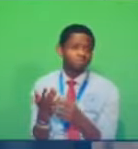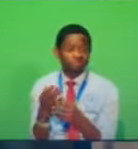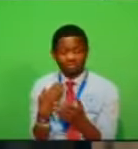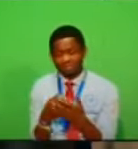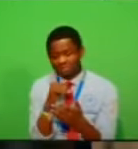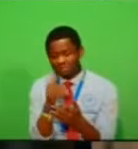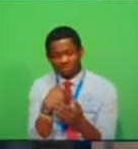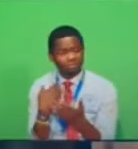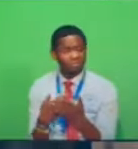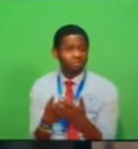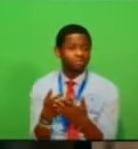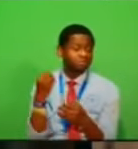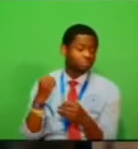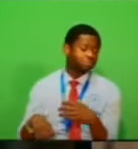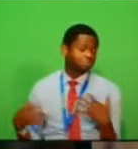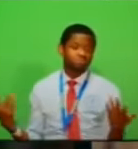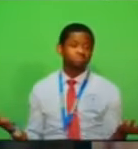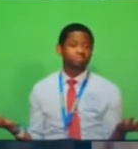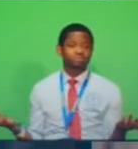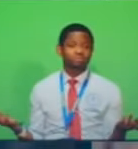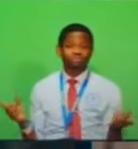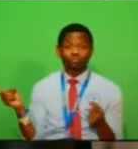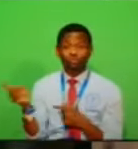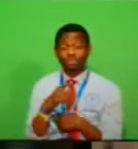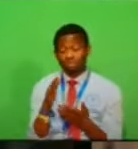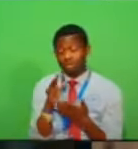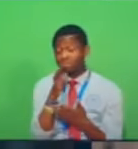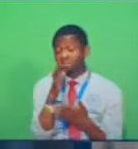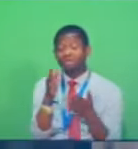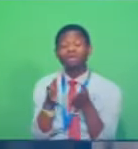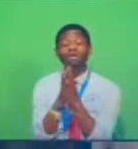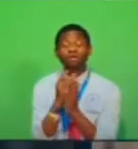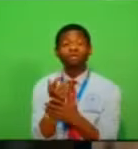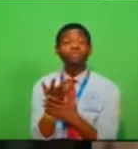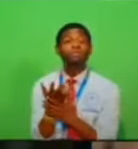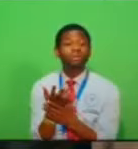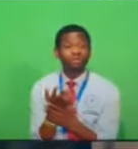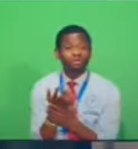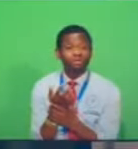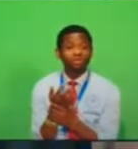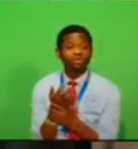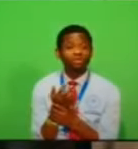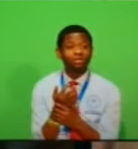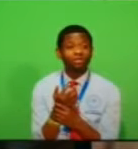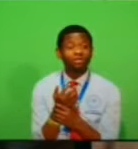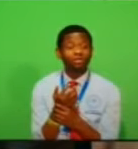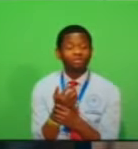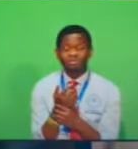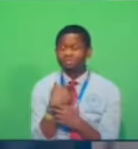So I ended. That was the end. One day, my father asked me, he said to me, that go and support your